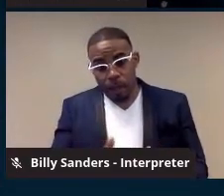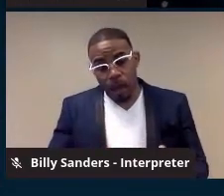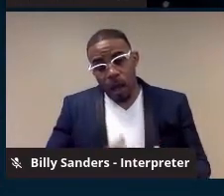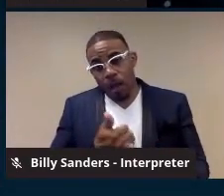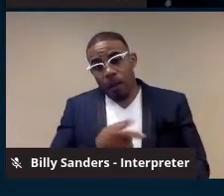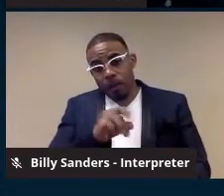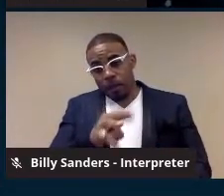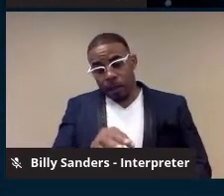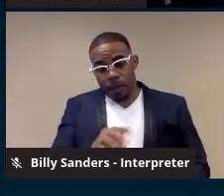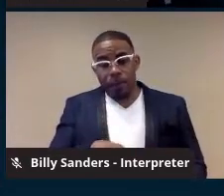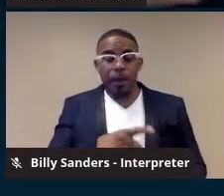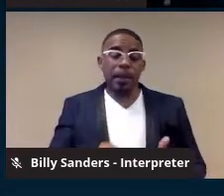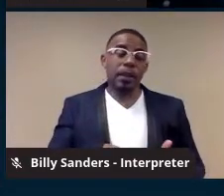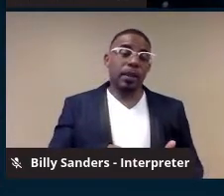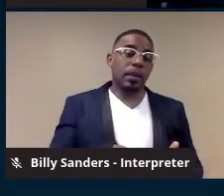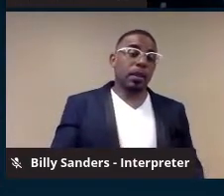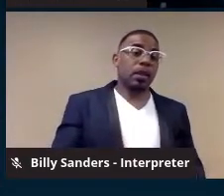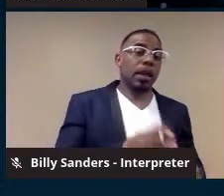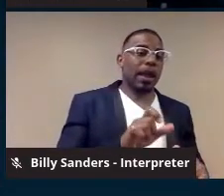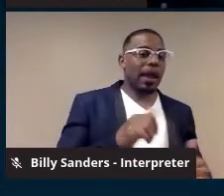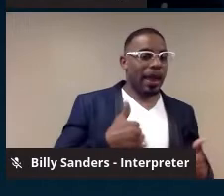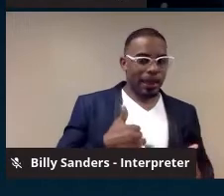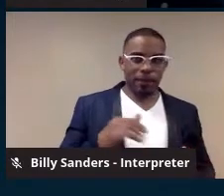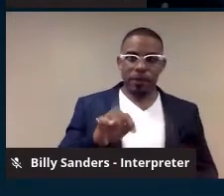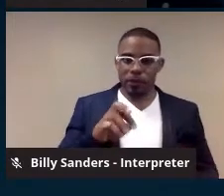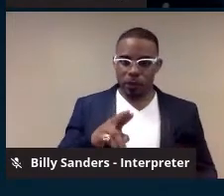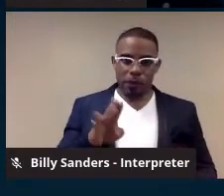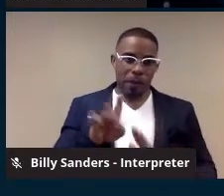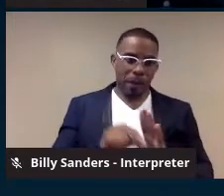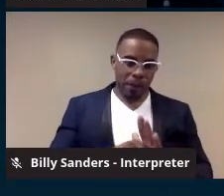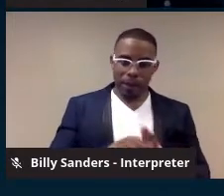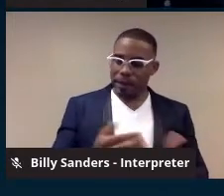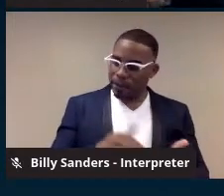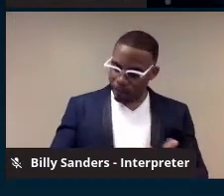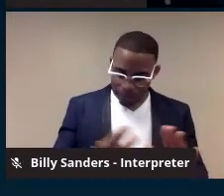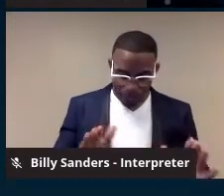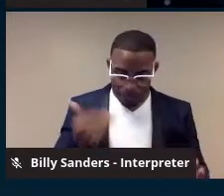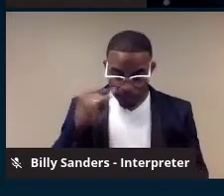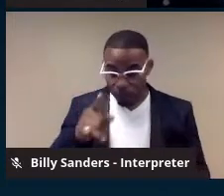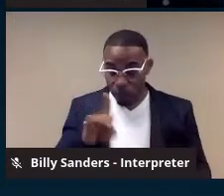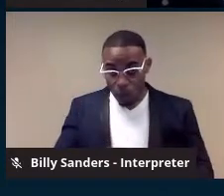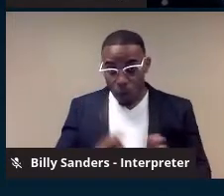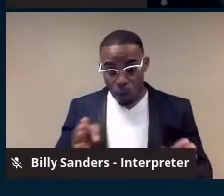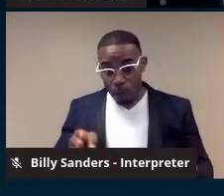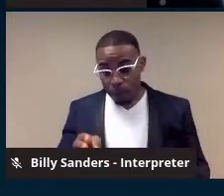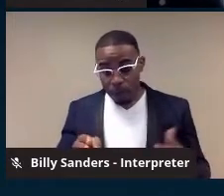DOM, it still has to hit the server in the background. And again, if you open up